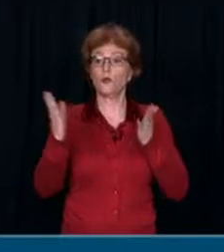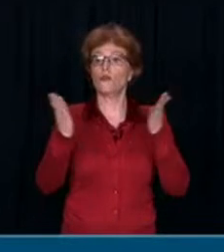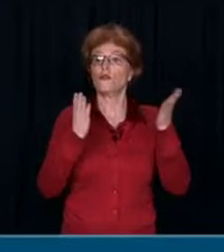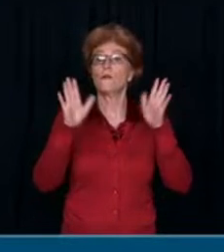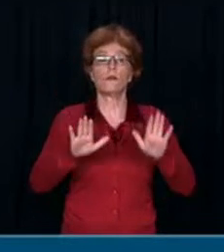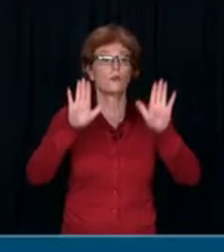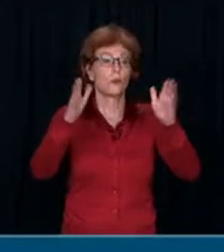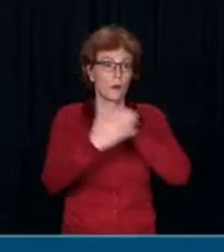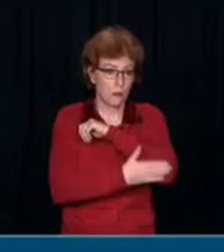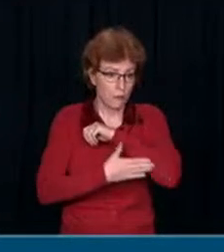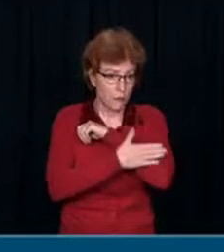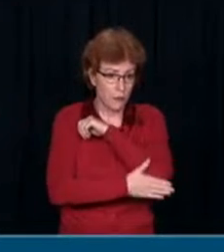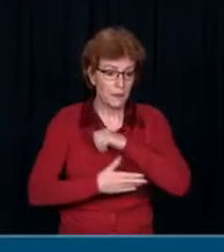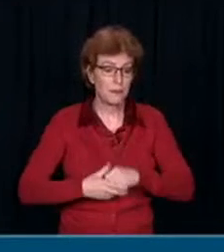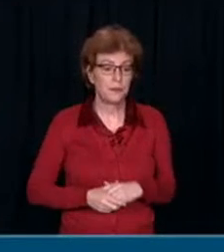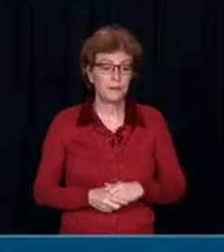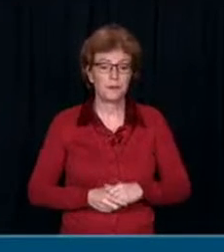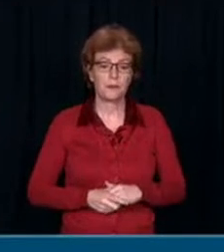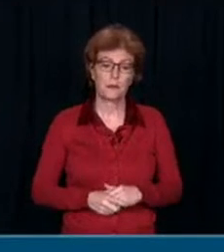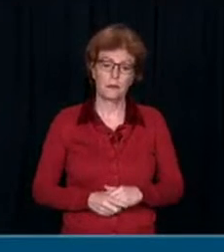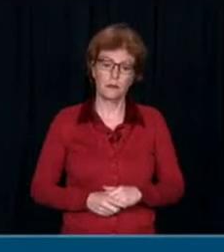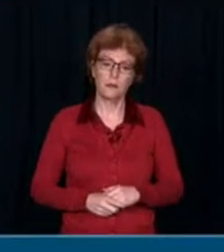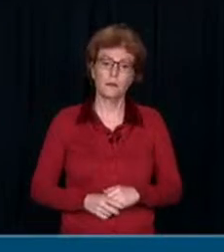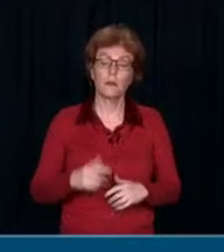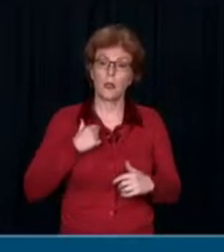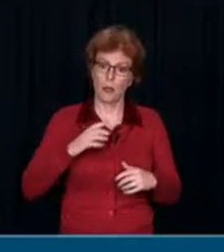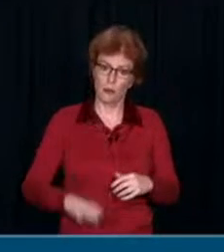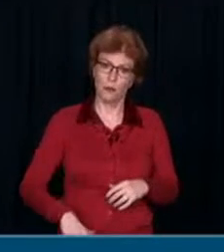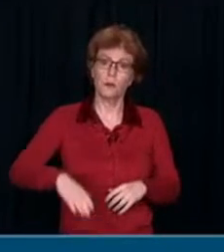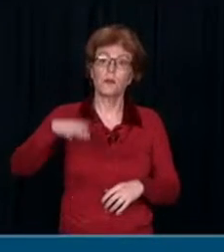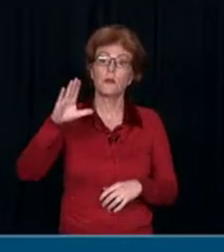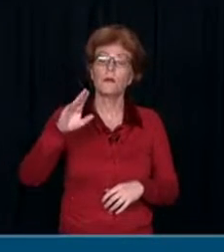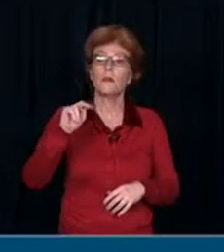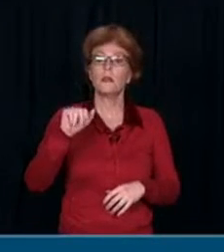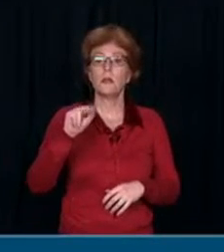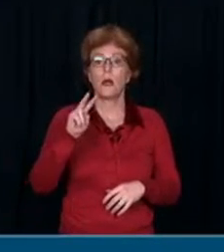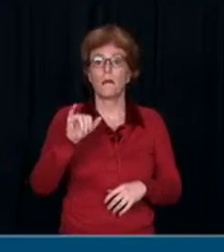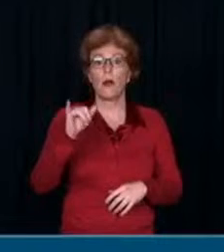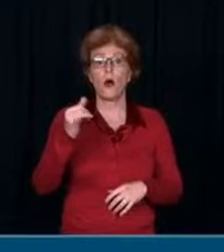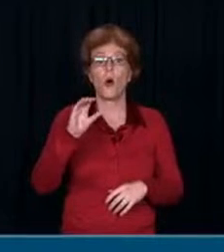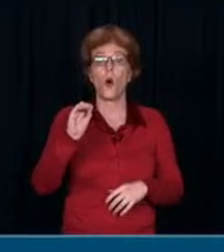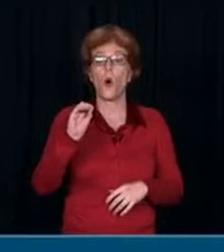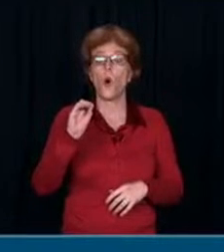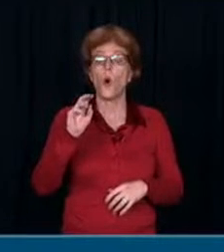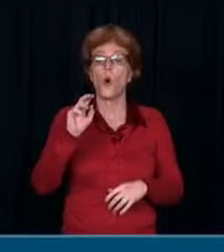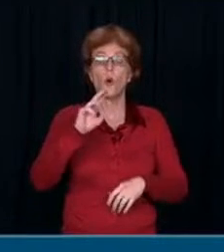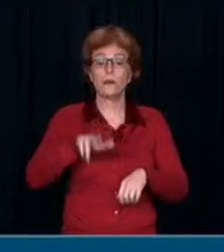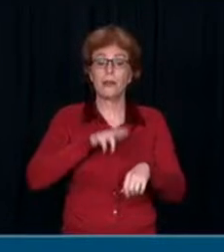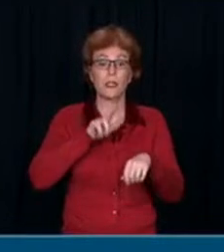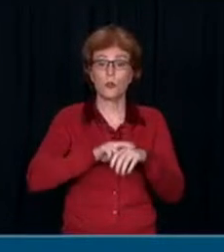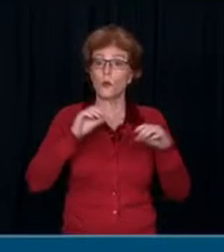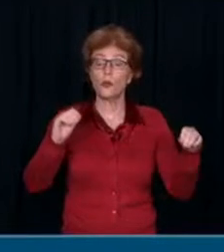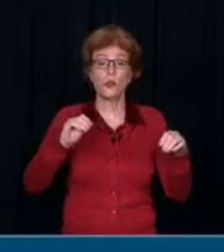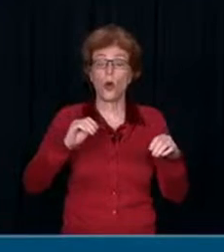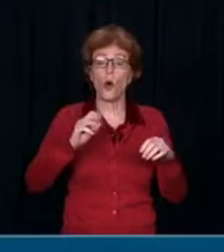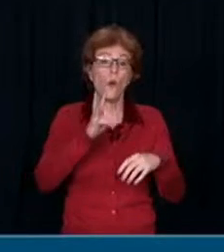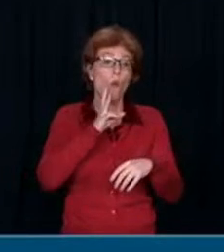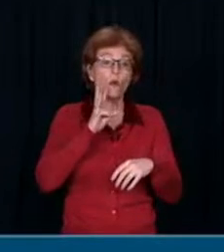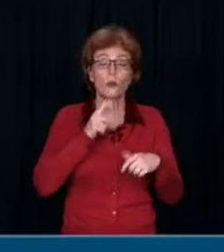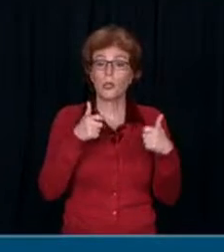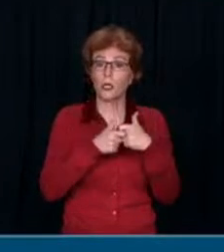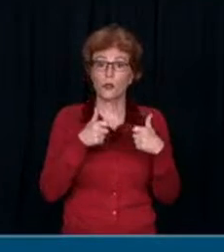country of ours. Well, I grew up on the Navajo Nation without running water or